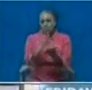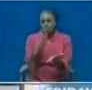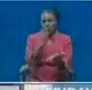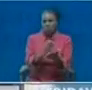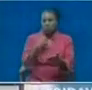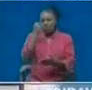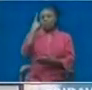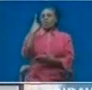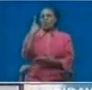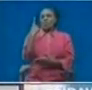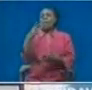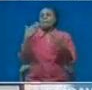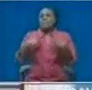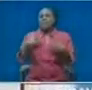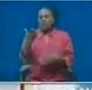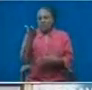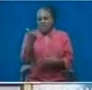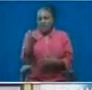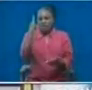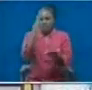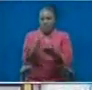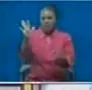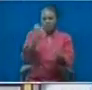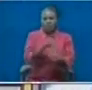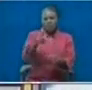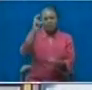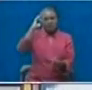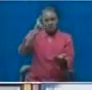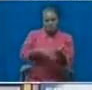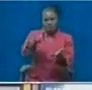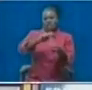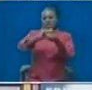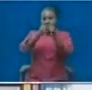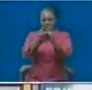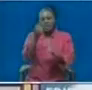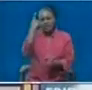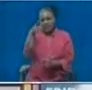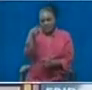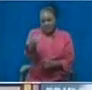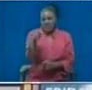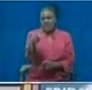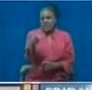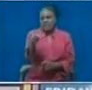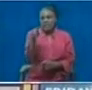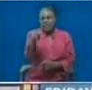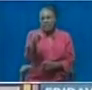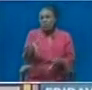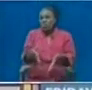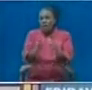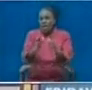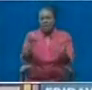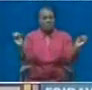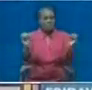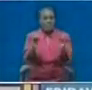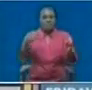my eyes to see the fact that there are people, thankfully, there are people who have noticed this trend and realized that that's really not the way to go. But